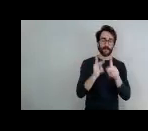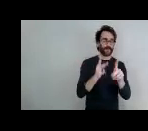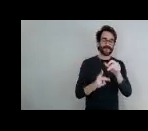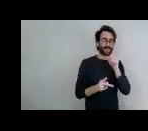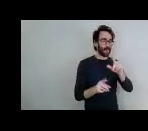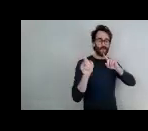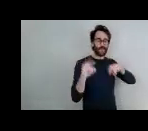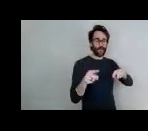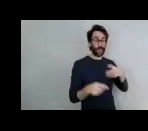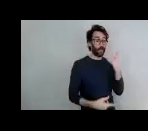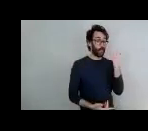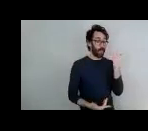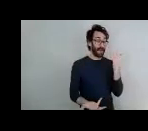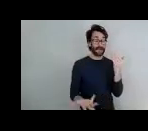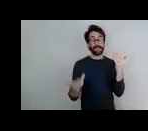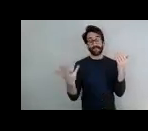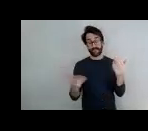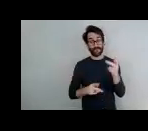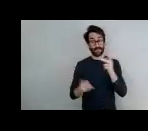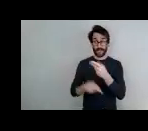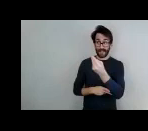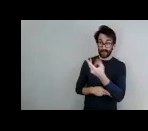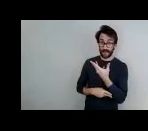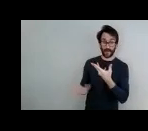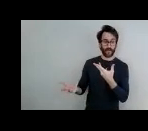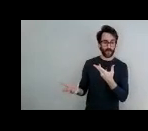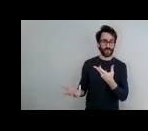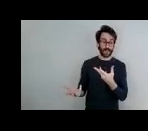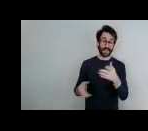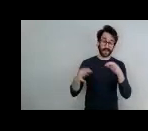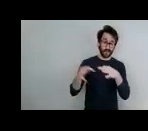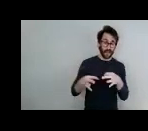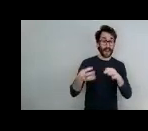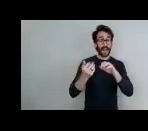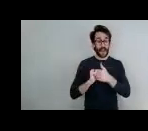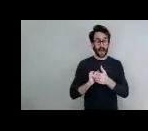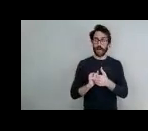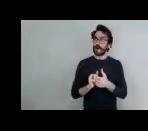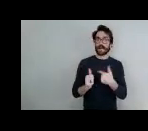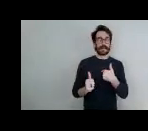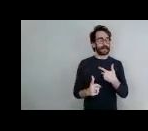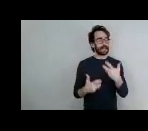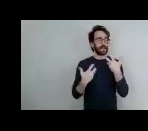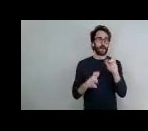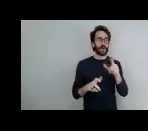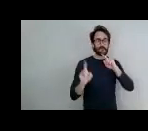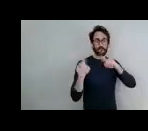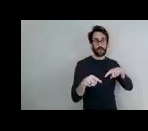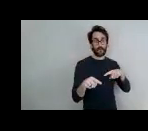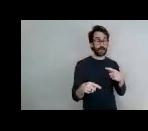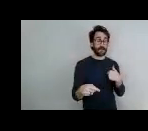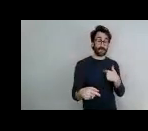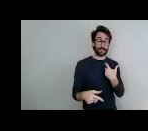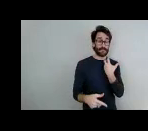they tell me, and as they're telling me how they were defrauded, they'll say, well, I don't want to report the fraud because I'm